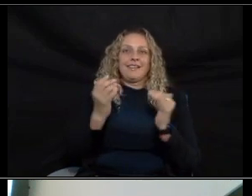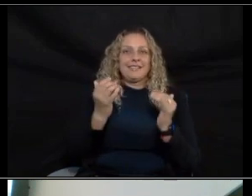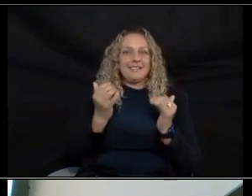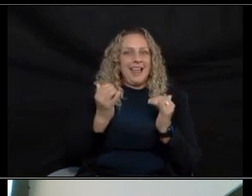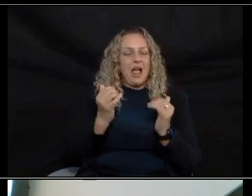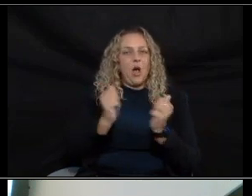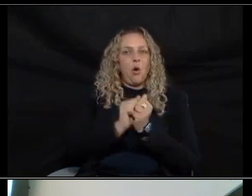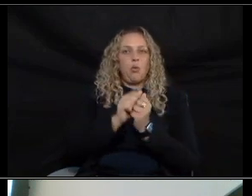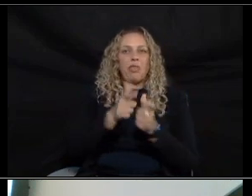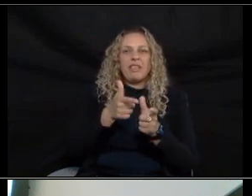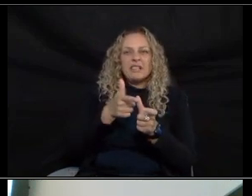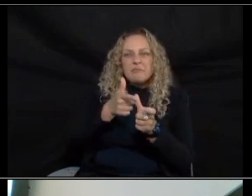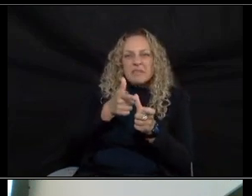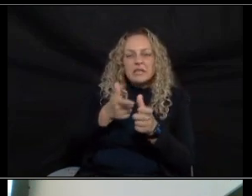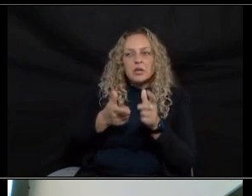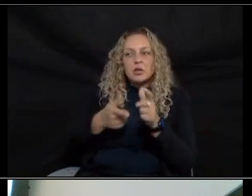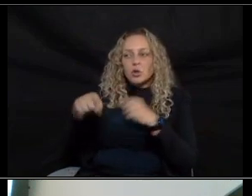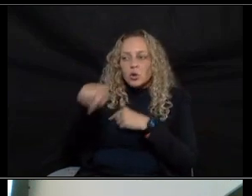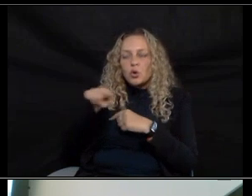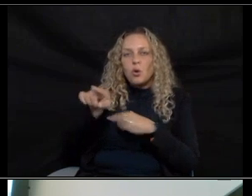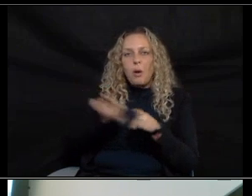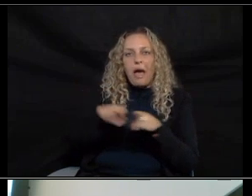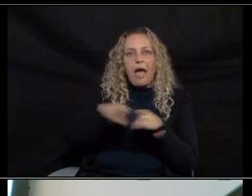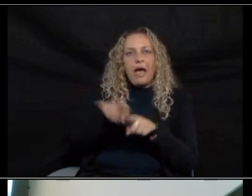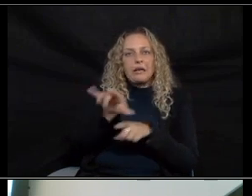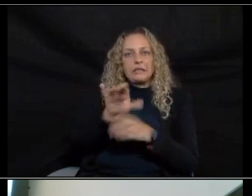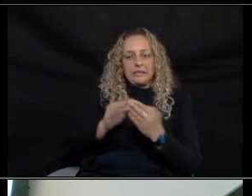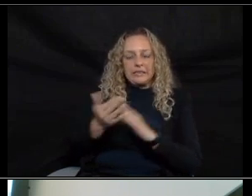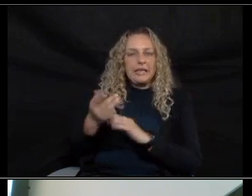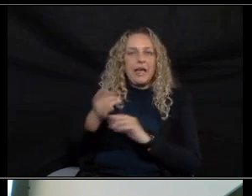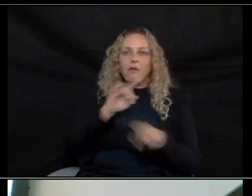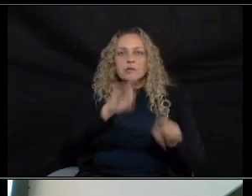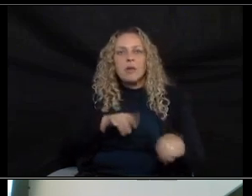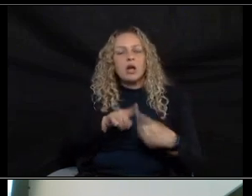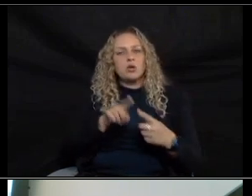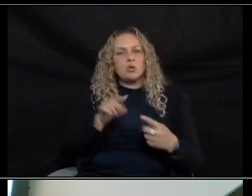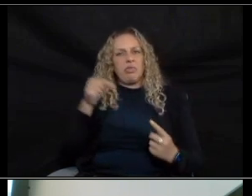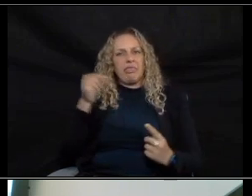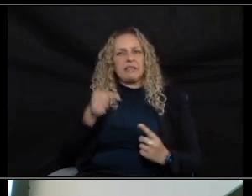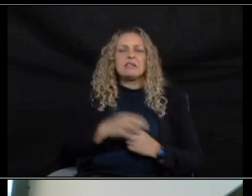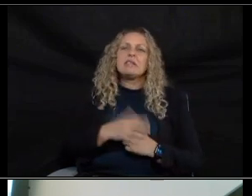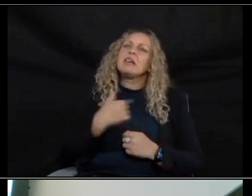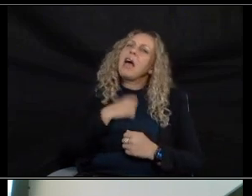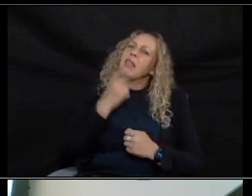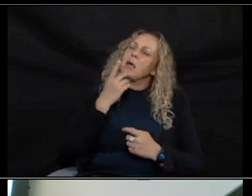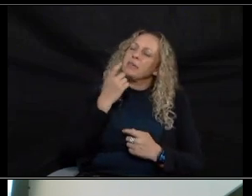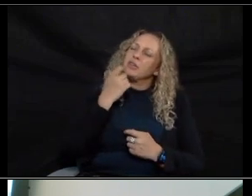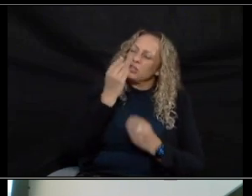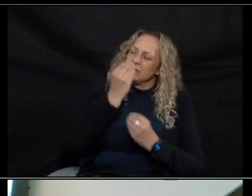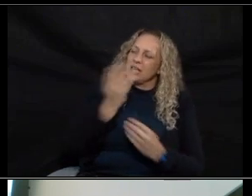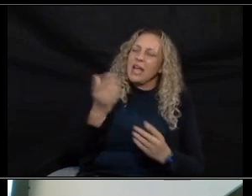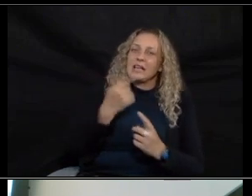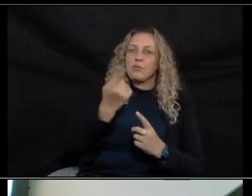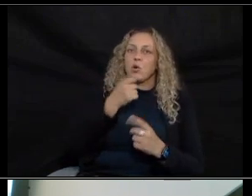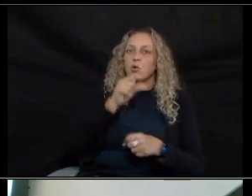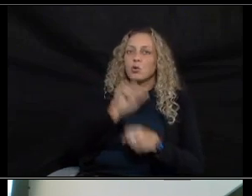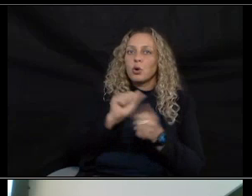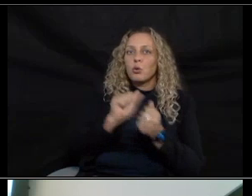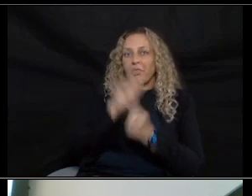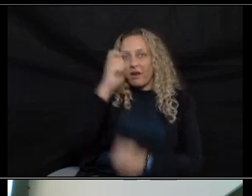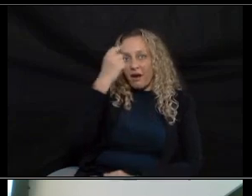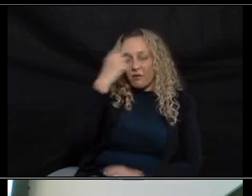with the speed with which you as a city have responded to this. And let me just say, as someone who has worked with